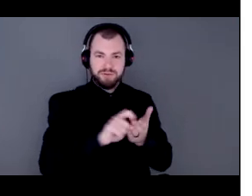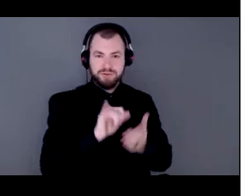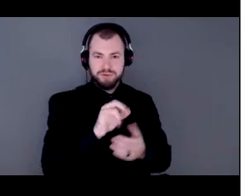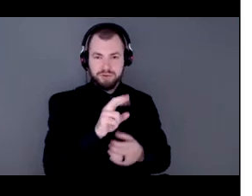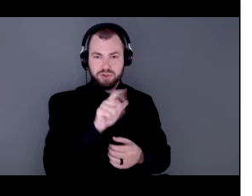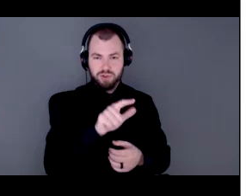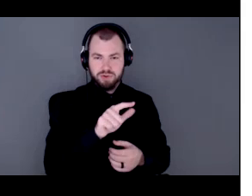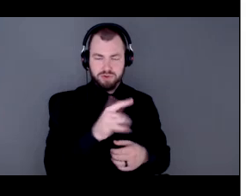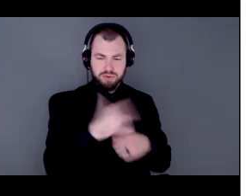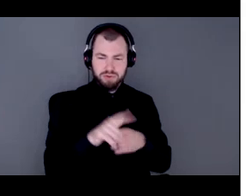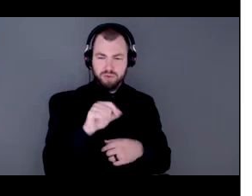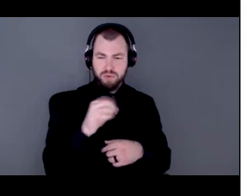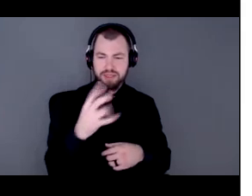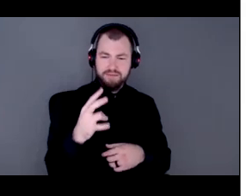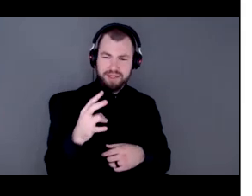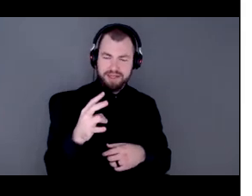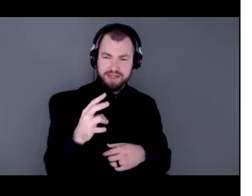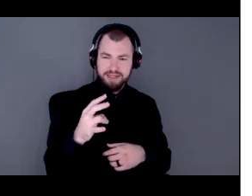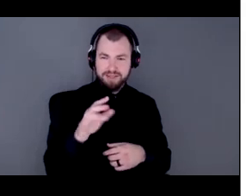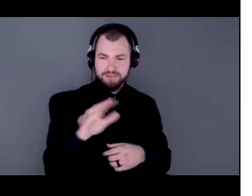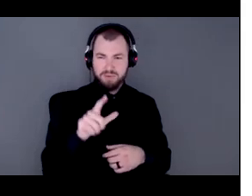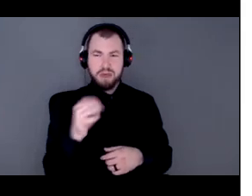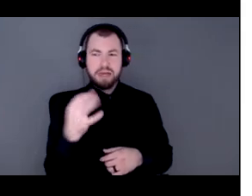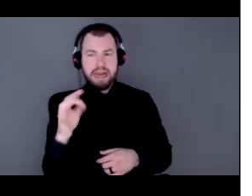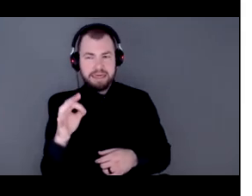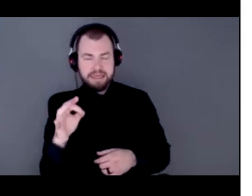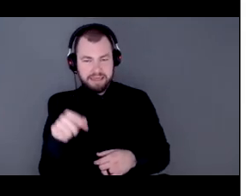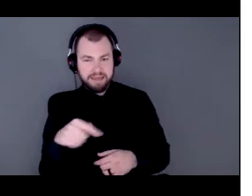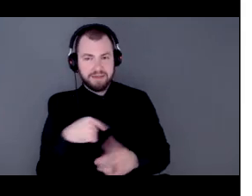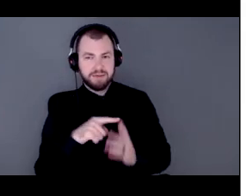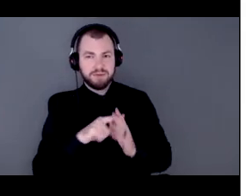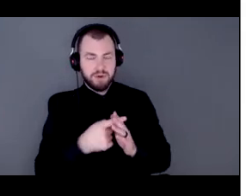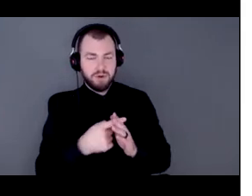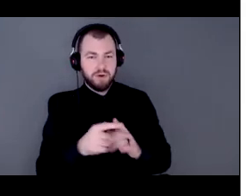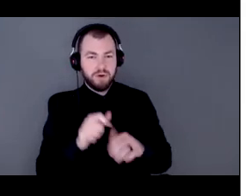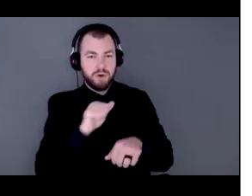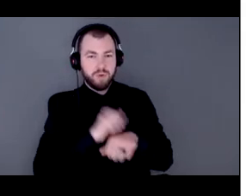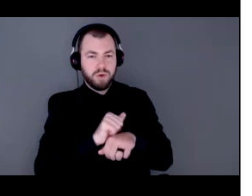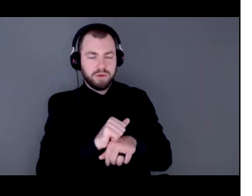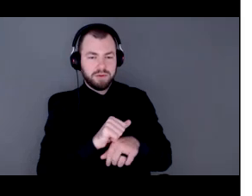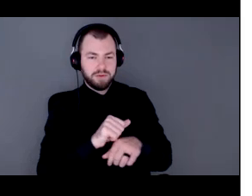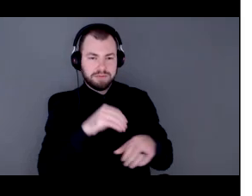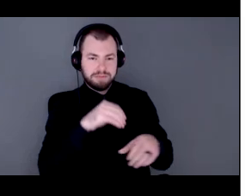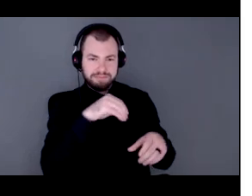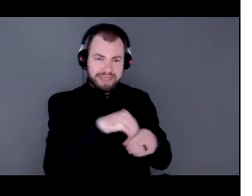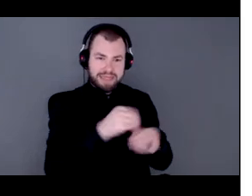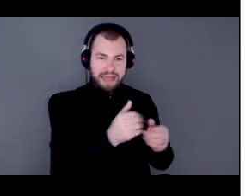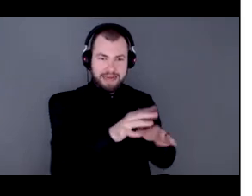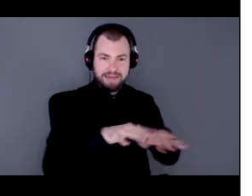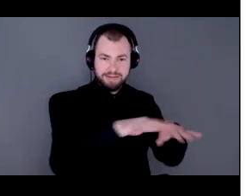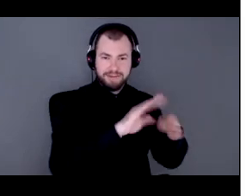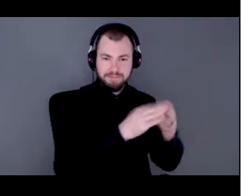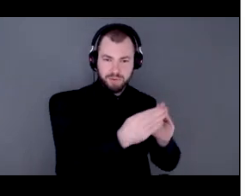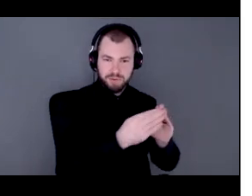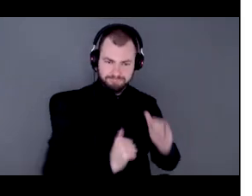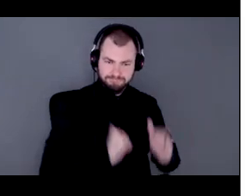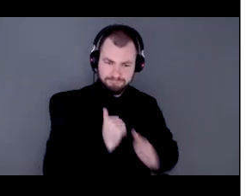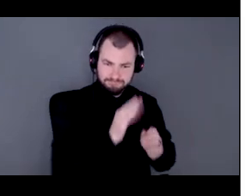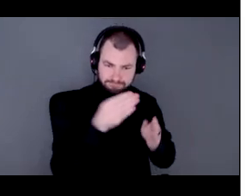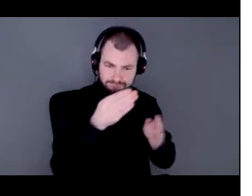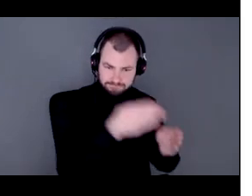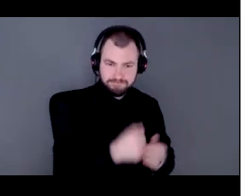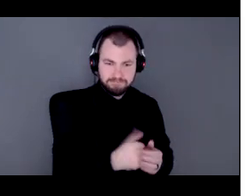about 2019 that we began working in inland communities in earnest. Next slide. So we developed